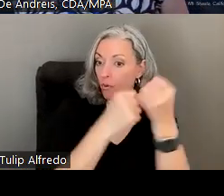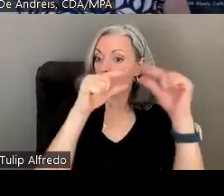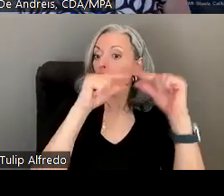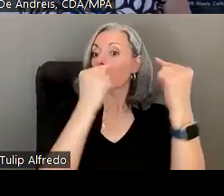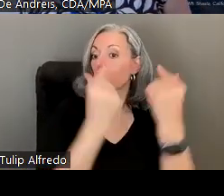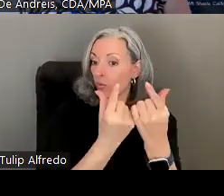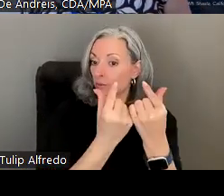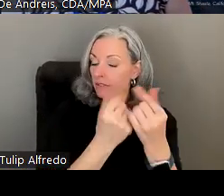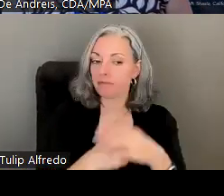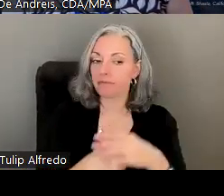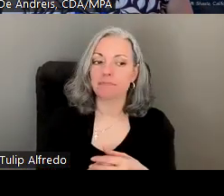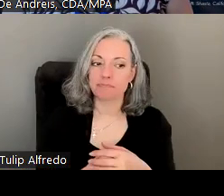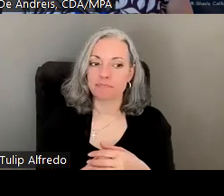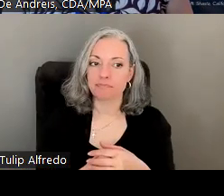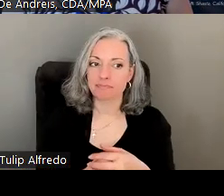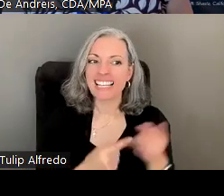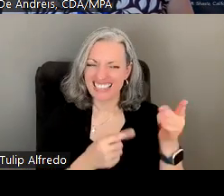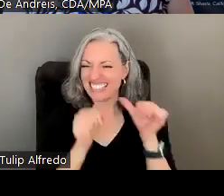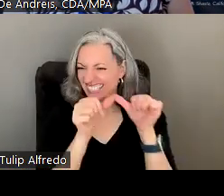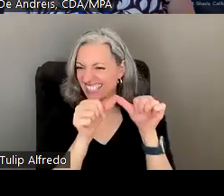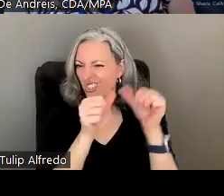Next slide, we have what continues on.